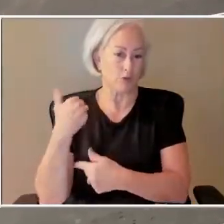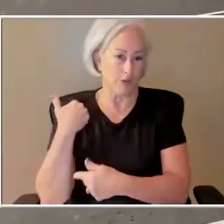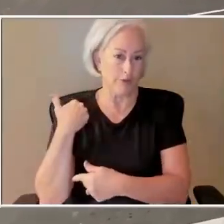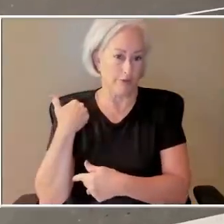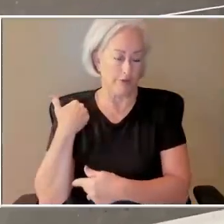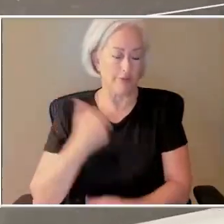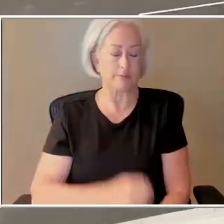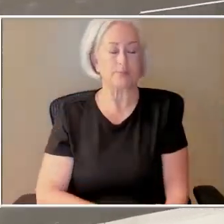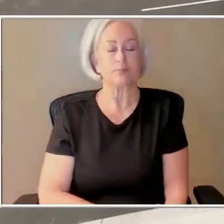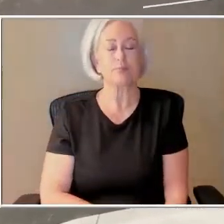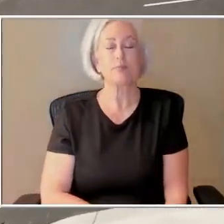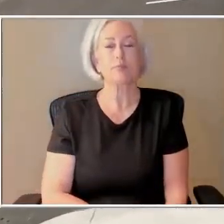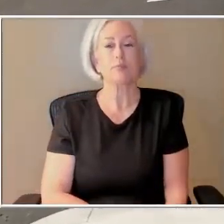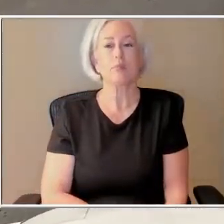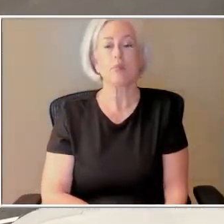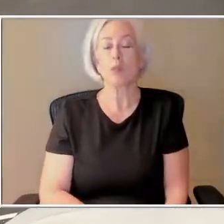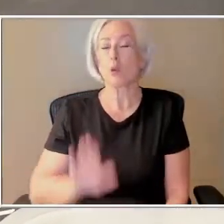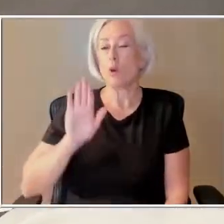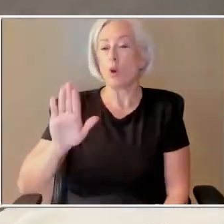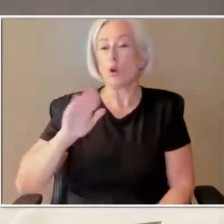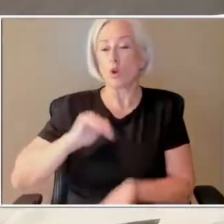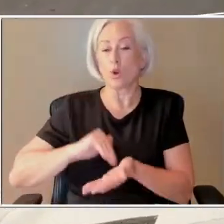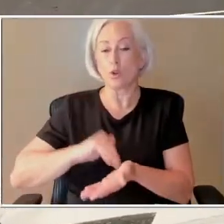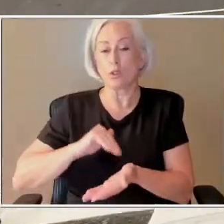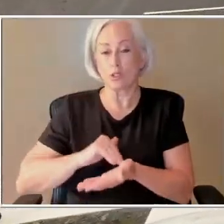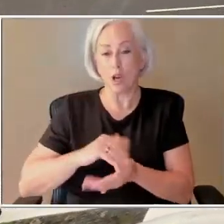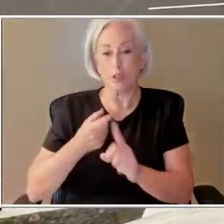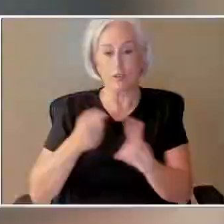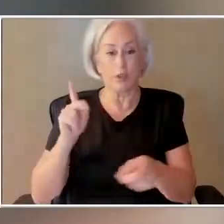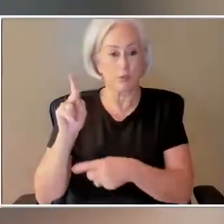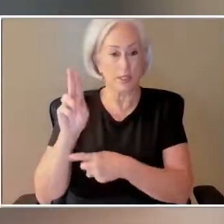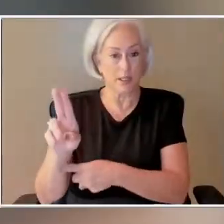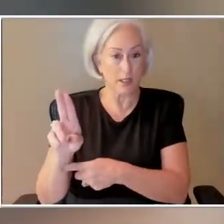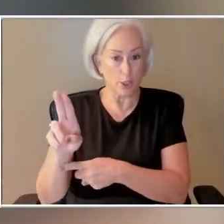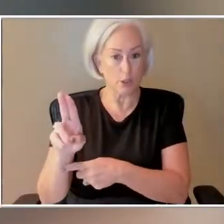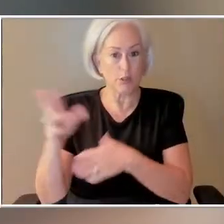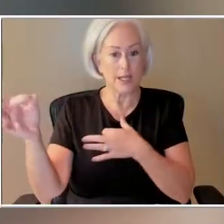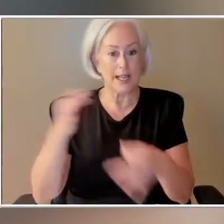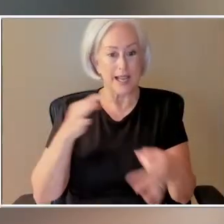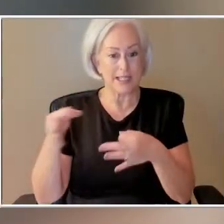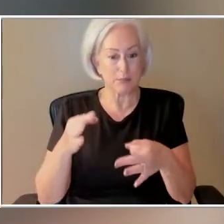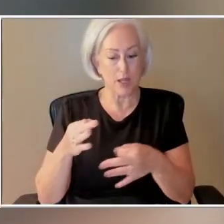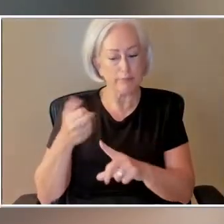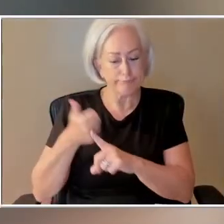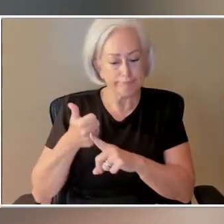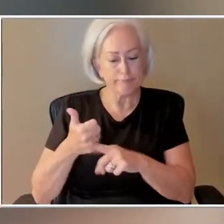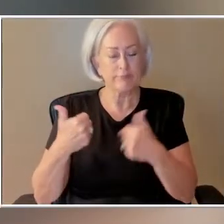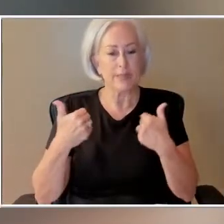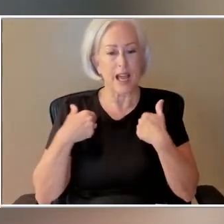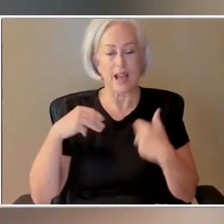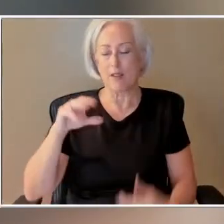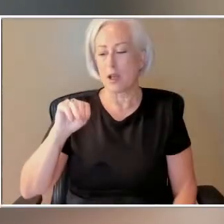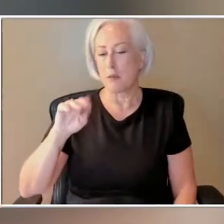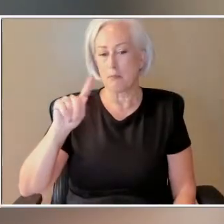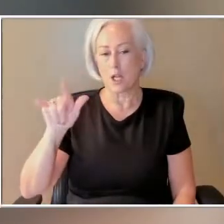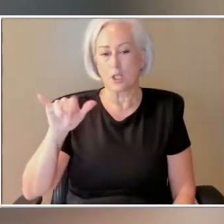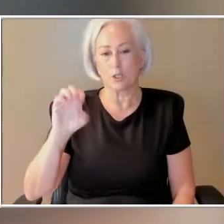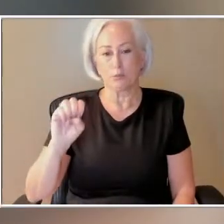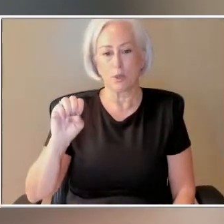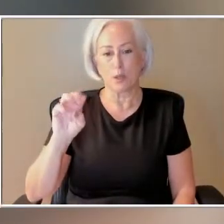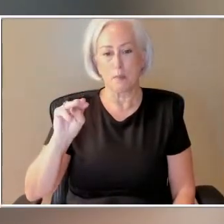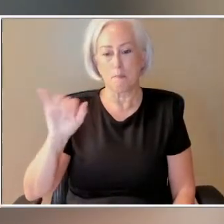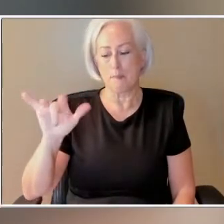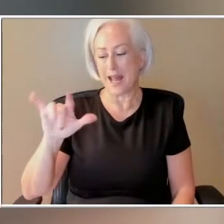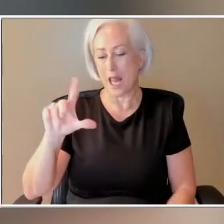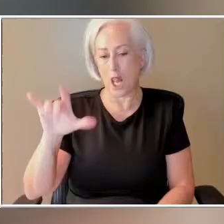her doctors at the University of Kansas Cancer Center explained that she had multiple myeloma, a type of blood cancer,